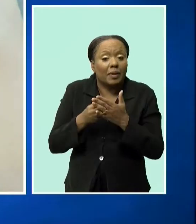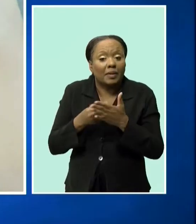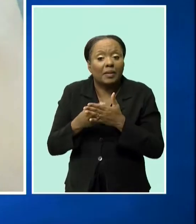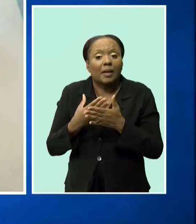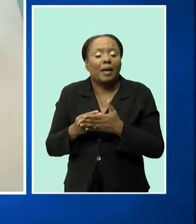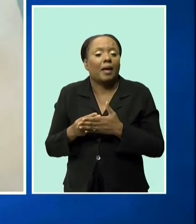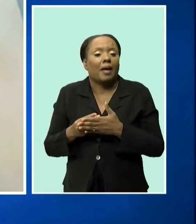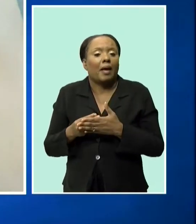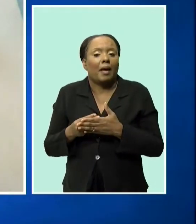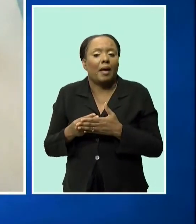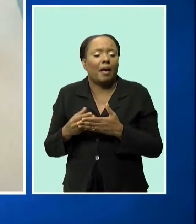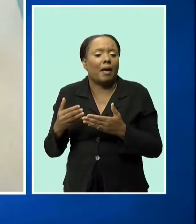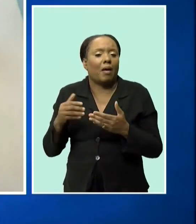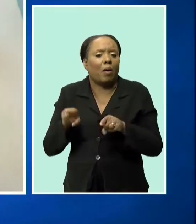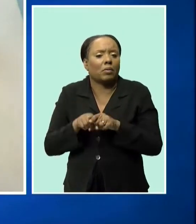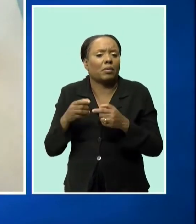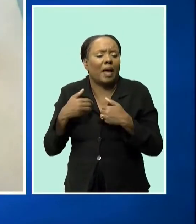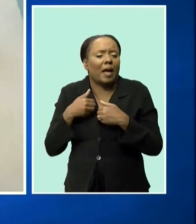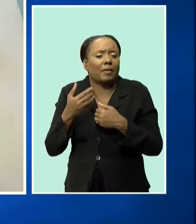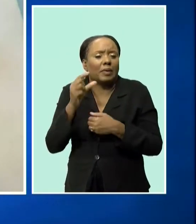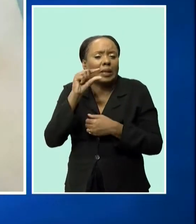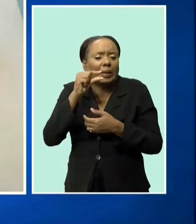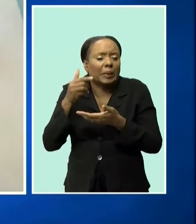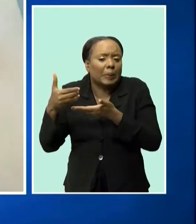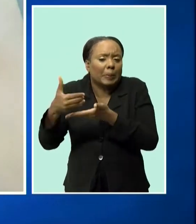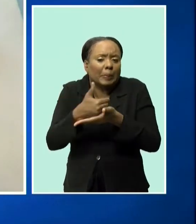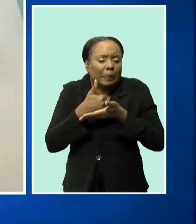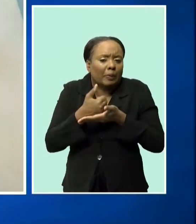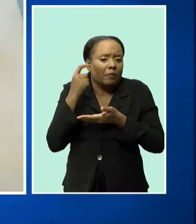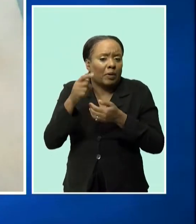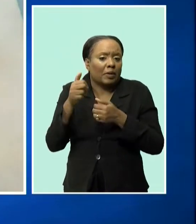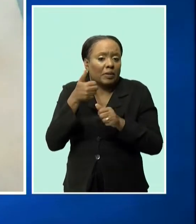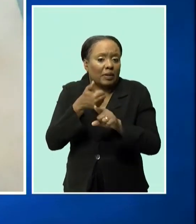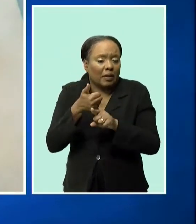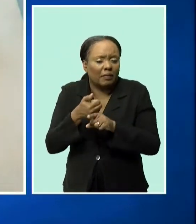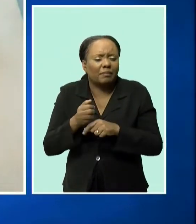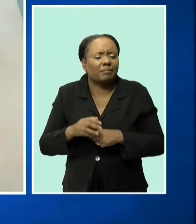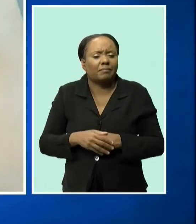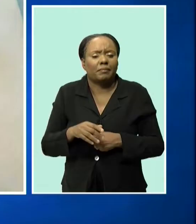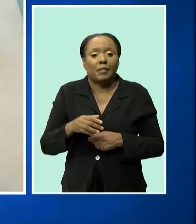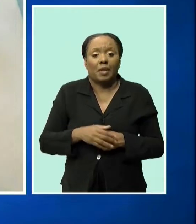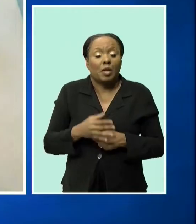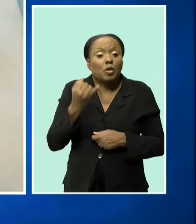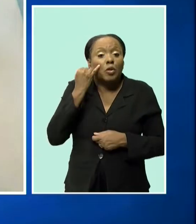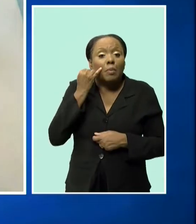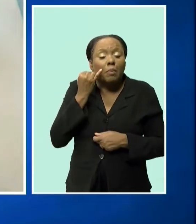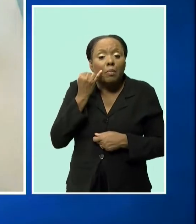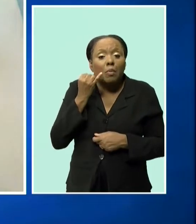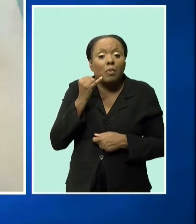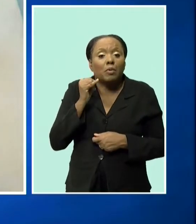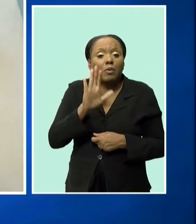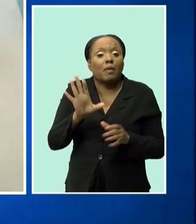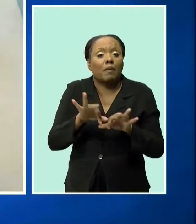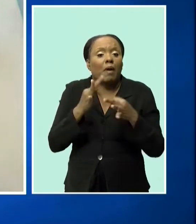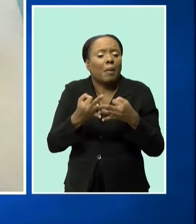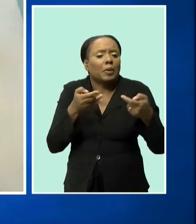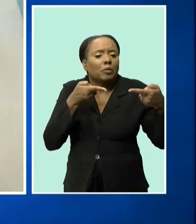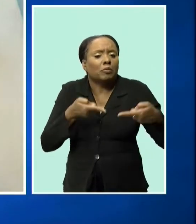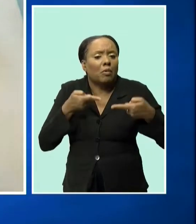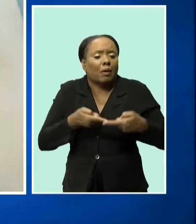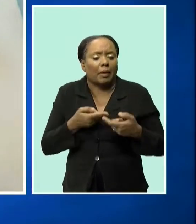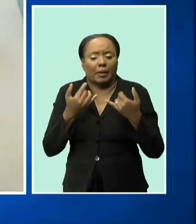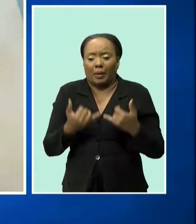bill. Now think about how important that is for a family that may be struggling at the moment. Think about a